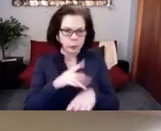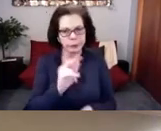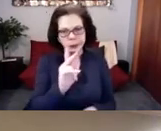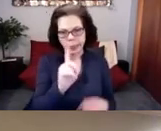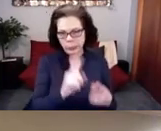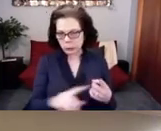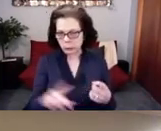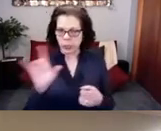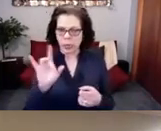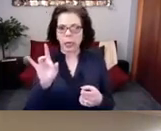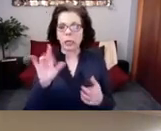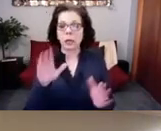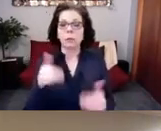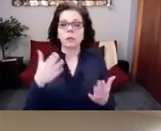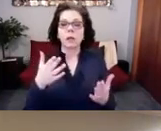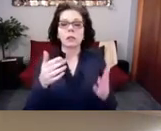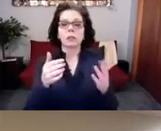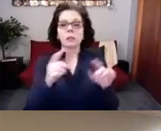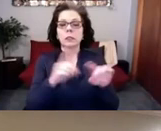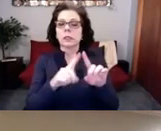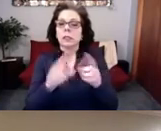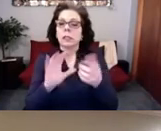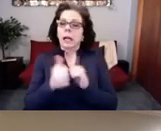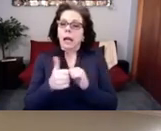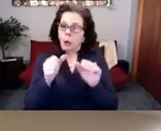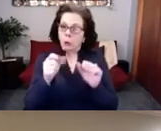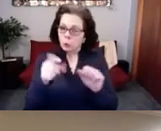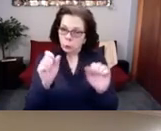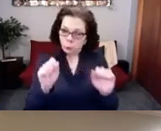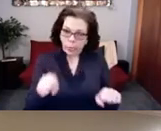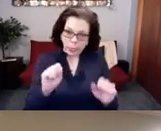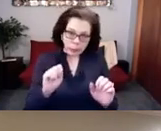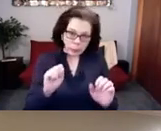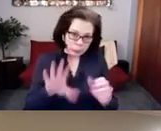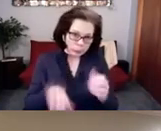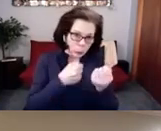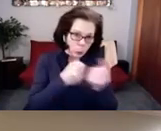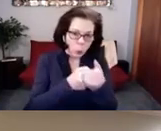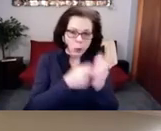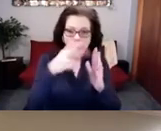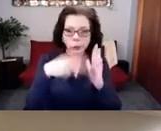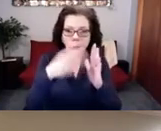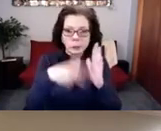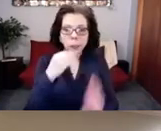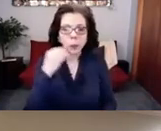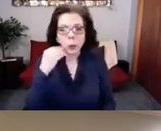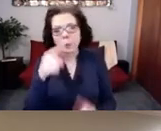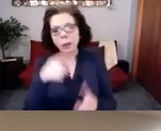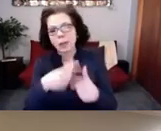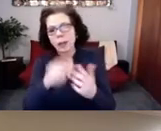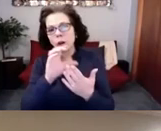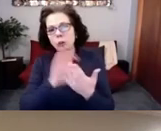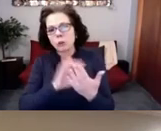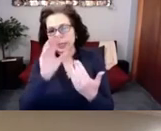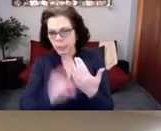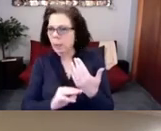you with ways that you can support your child with literacy at home. And then the two bottom links are curriculum maps so that you can see